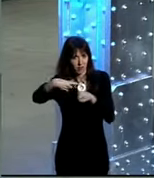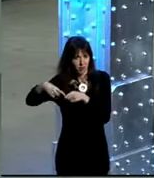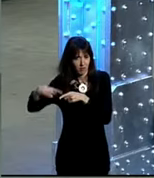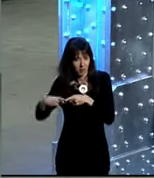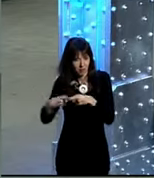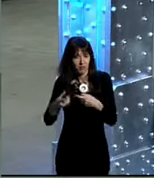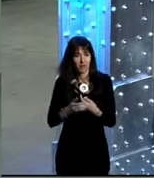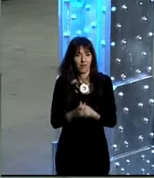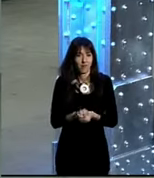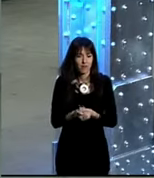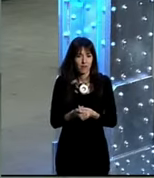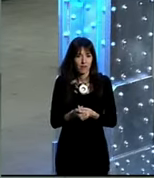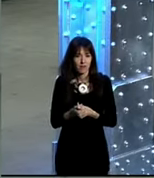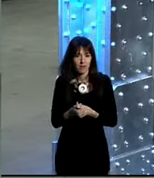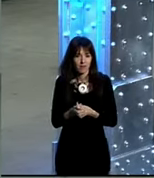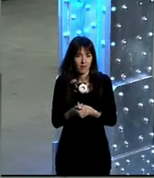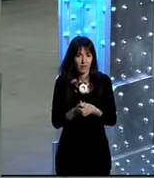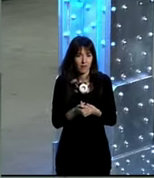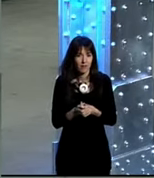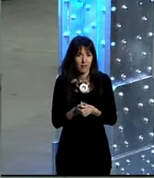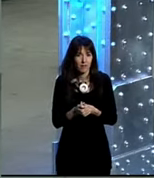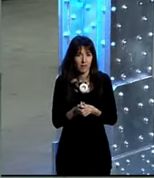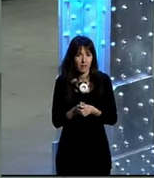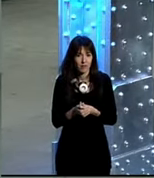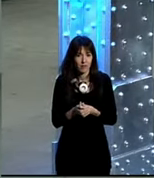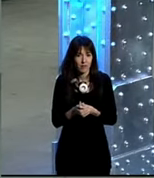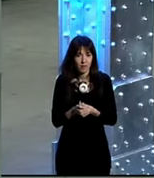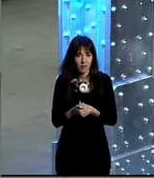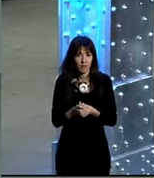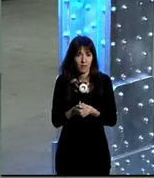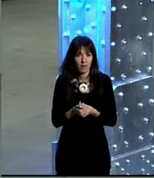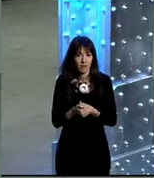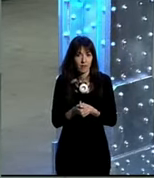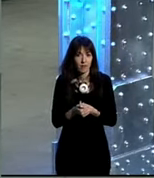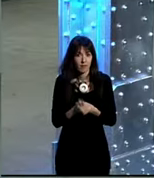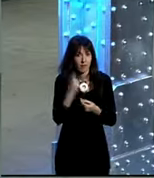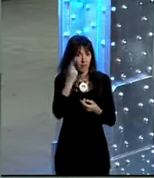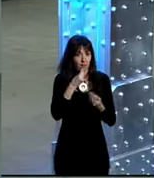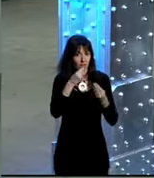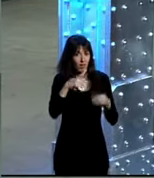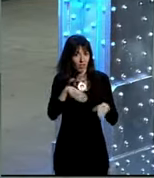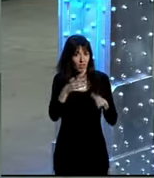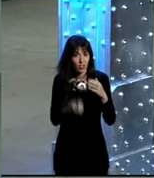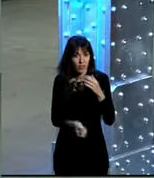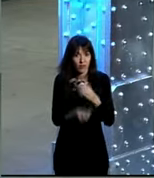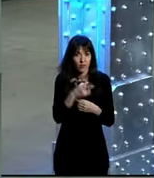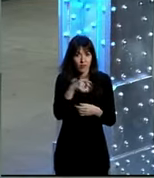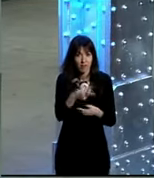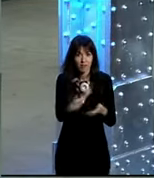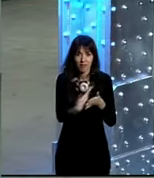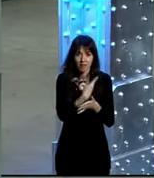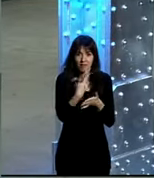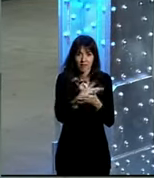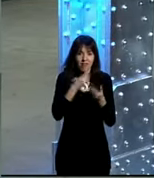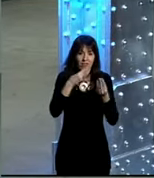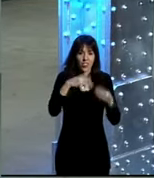in that area of the city. Another one told about all the graveyards in the areas, from the old mausoleums from the 18th century to the mass